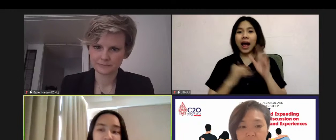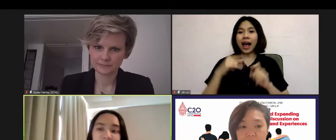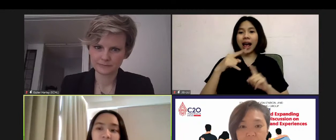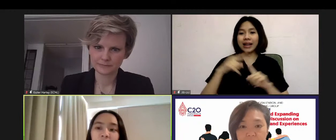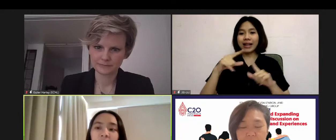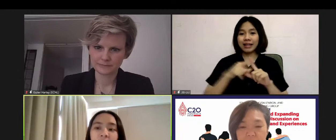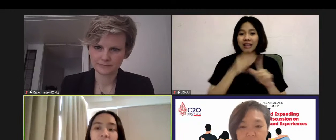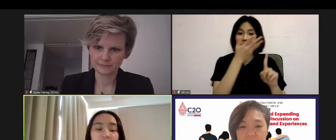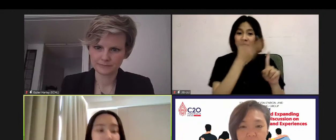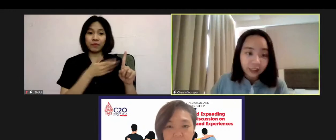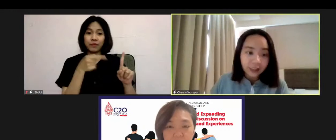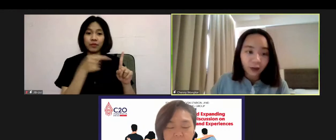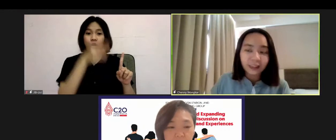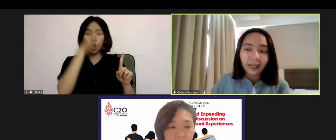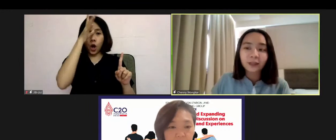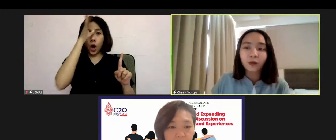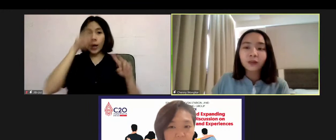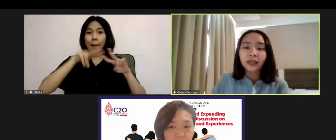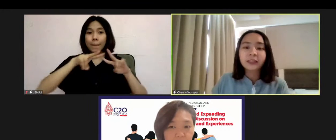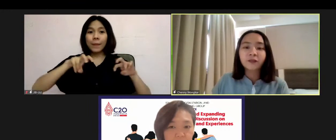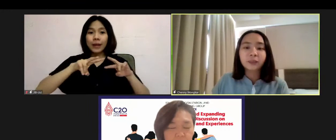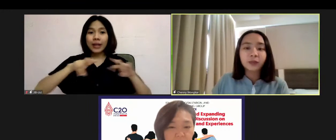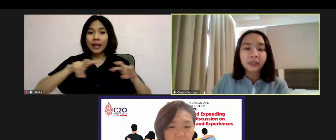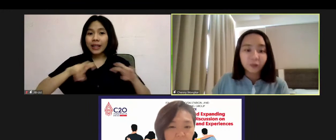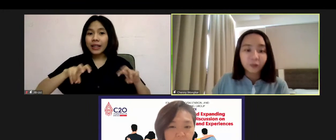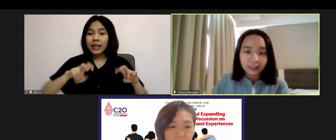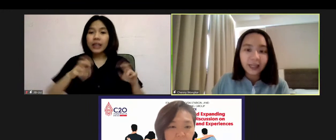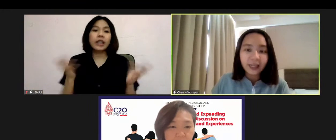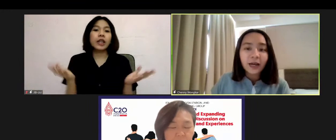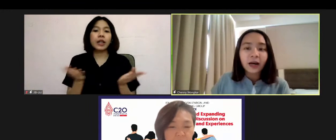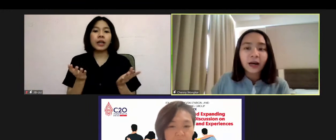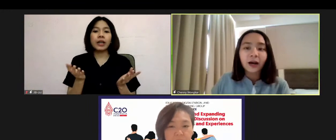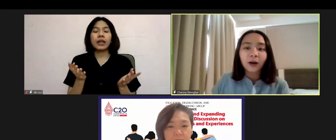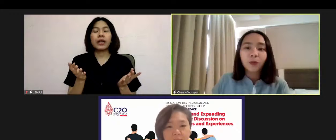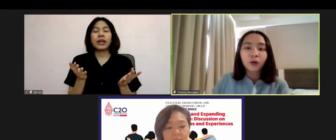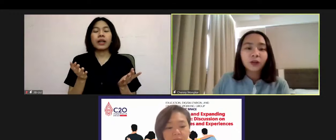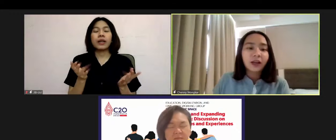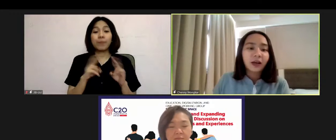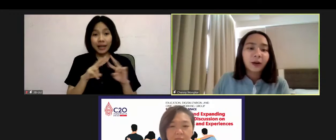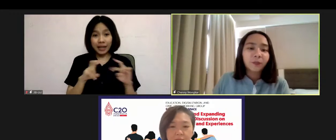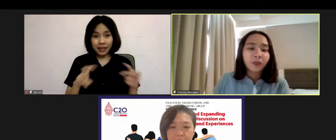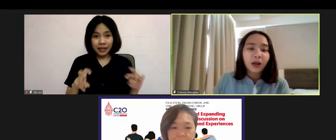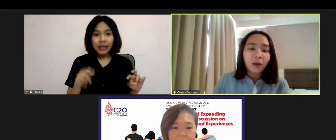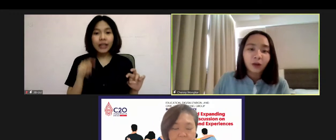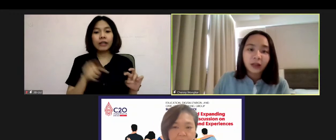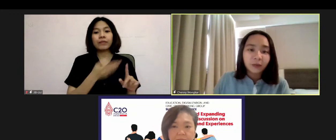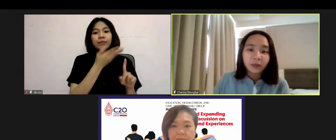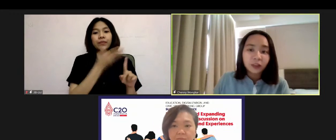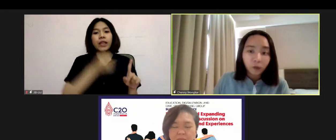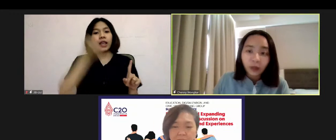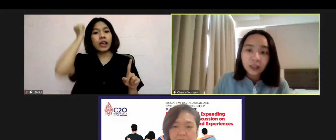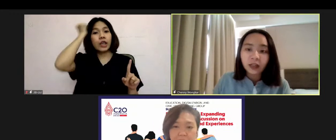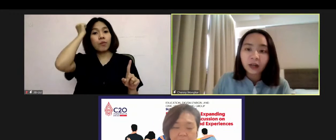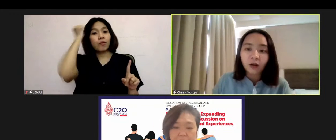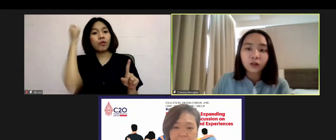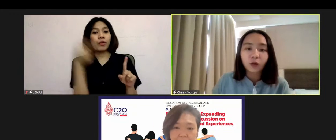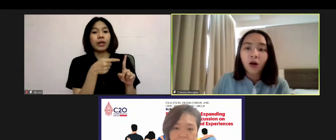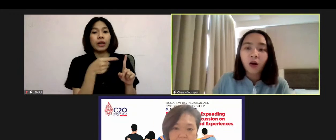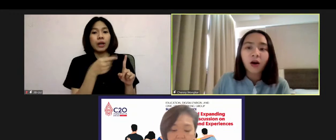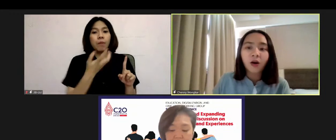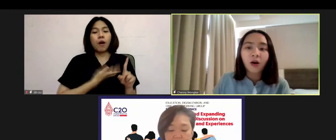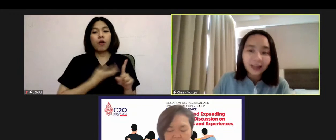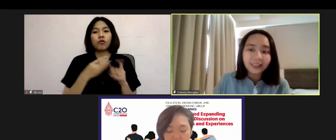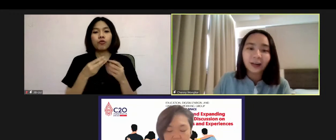to us about the challenges on CSOs and civic space advocacy, both about misinformation,